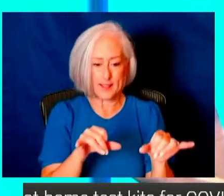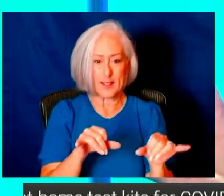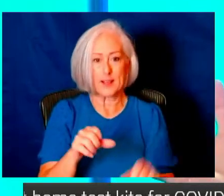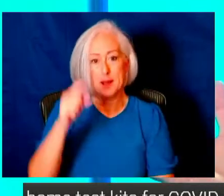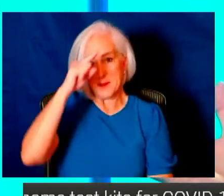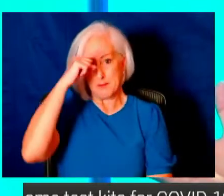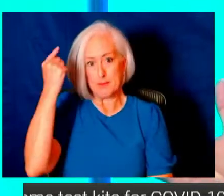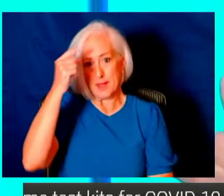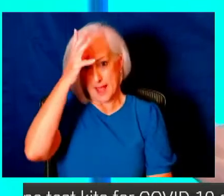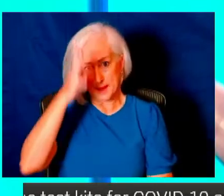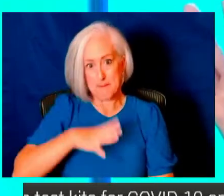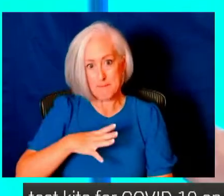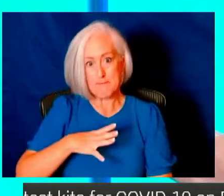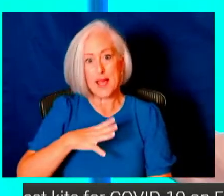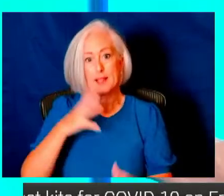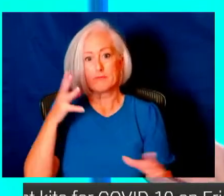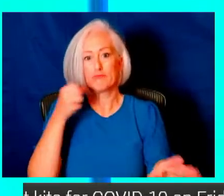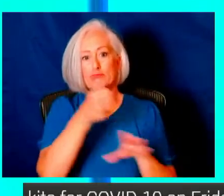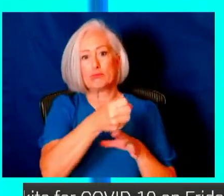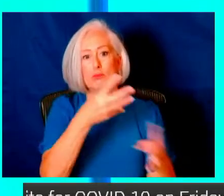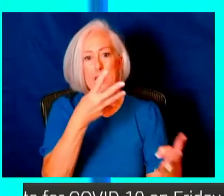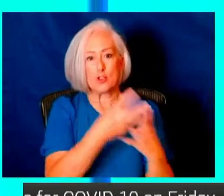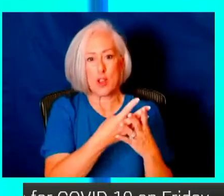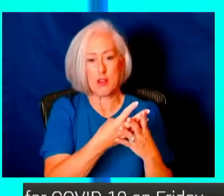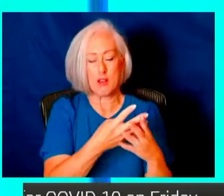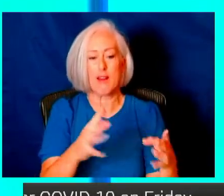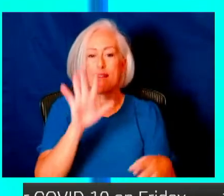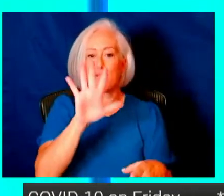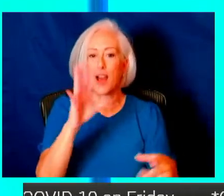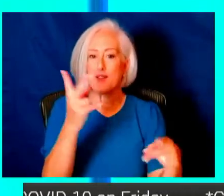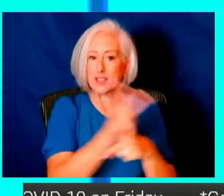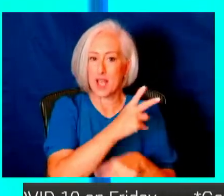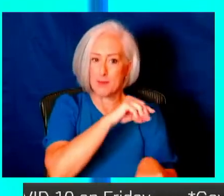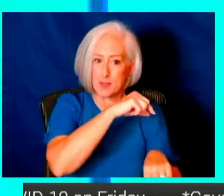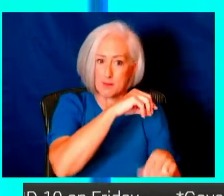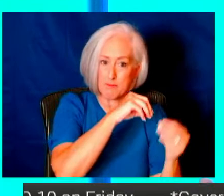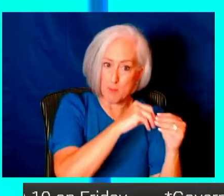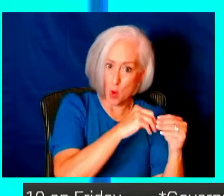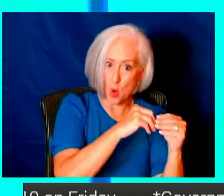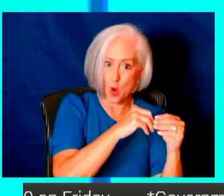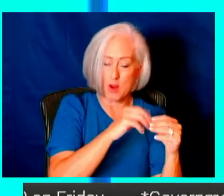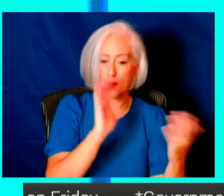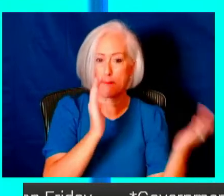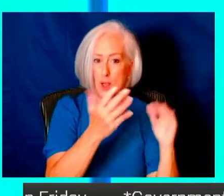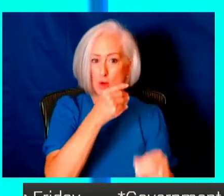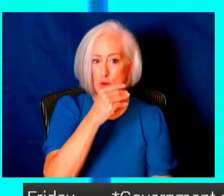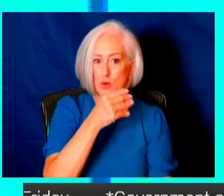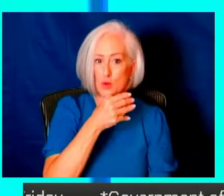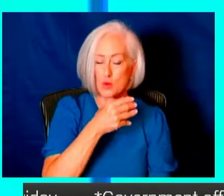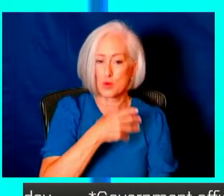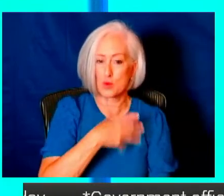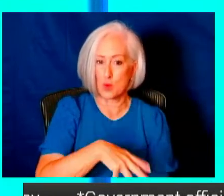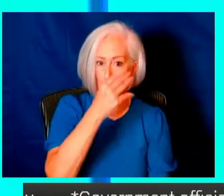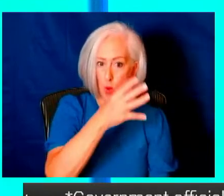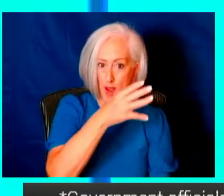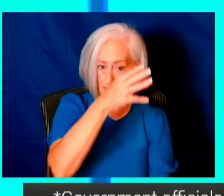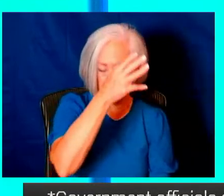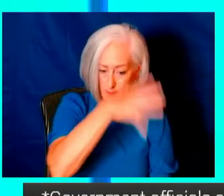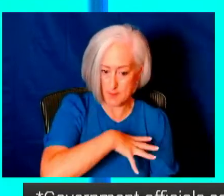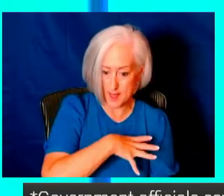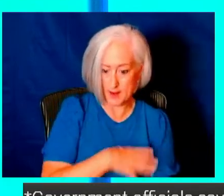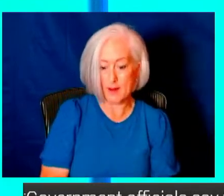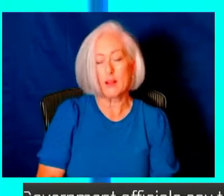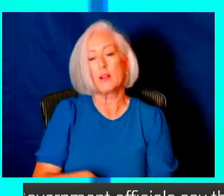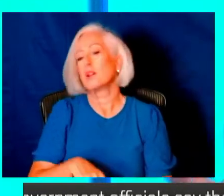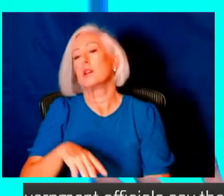the rate as white men. Black women are incarcerated at twice the rate as white women,